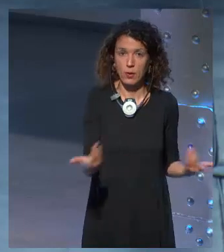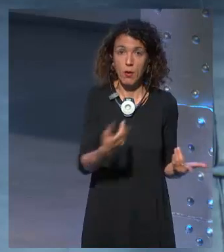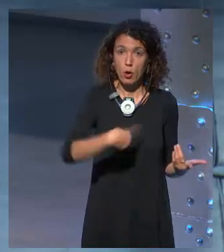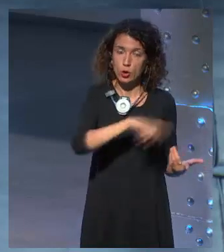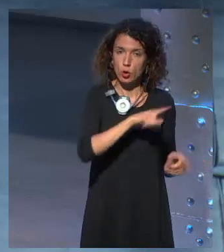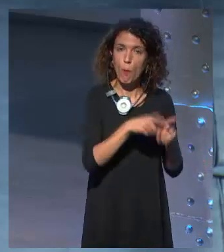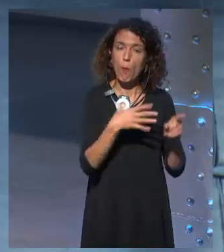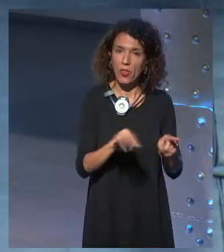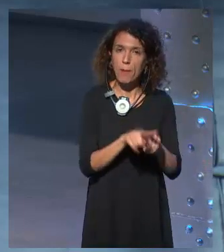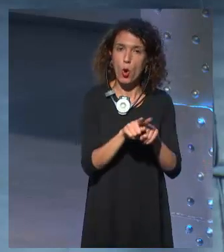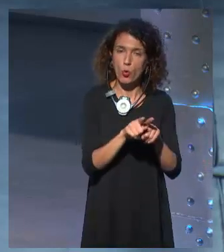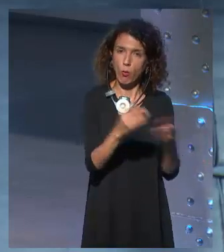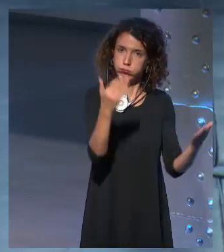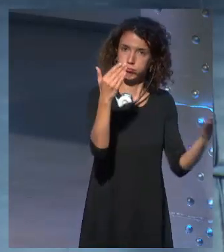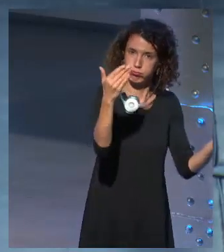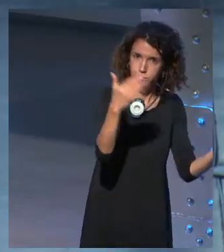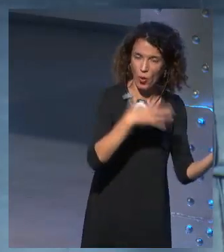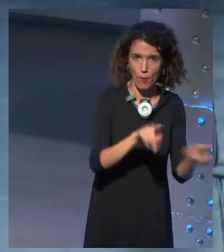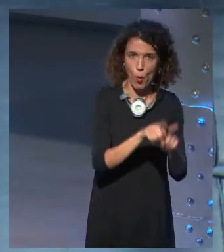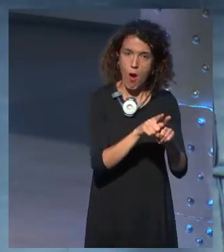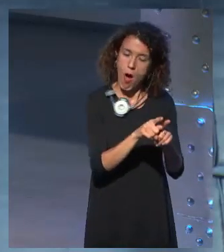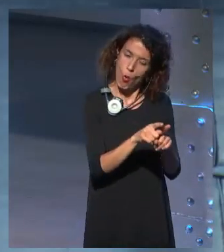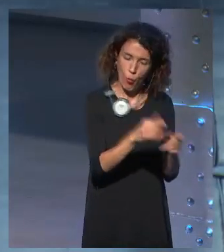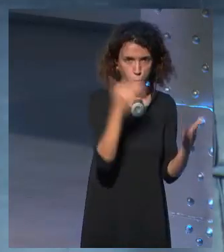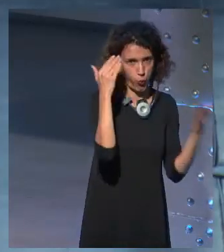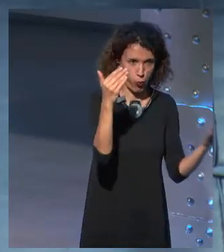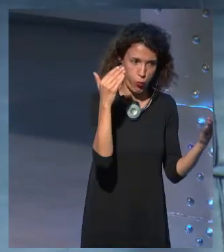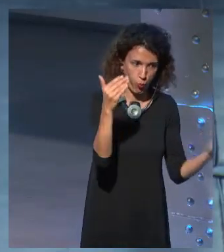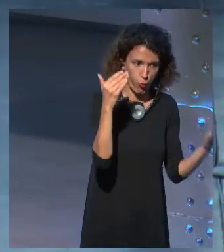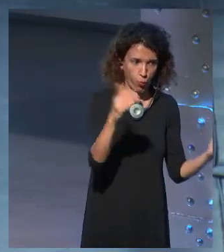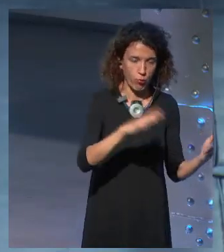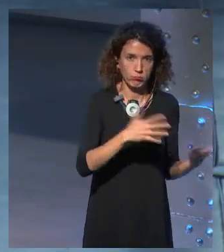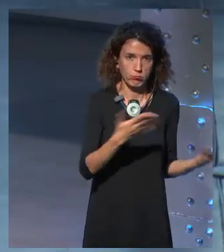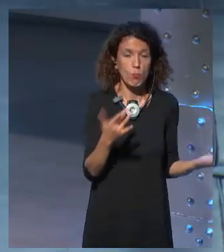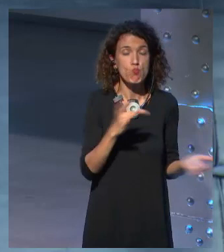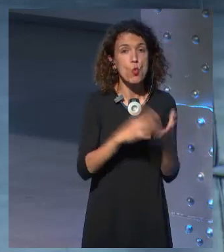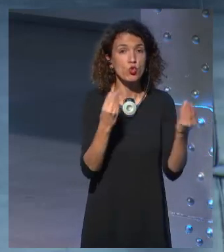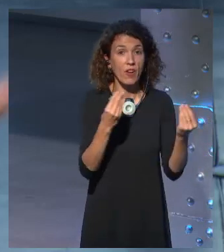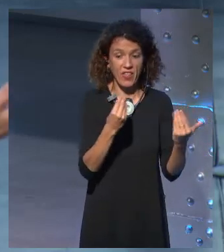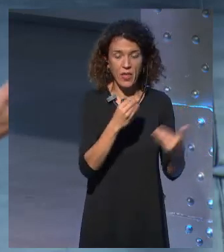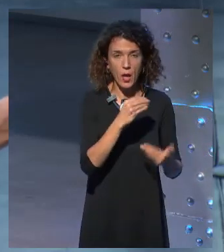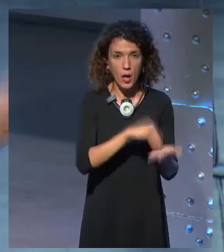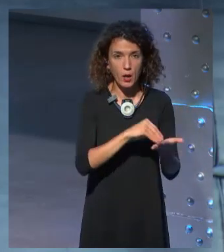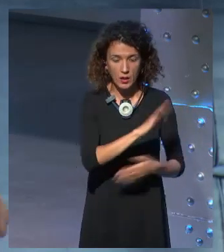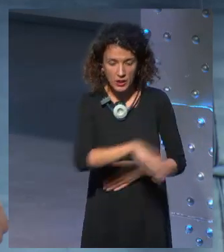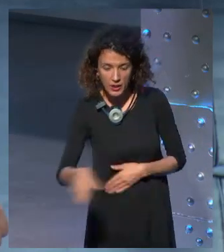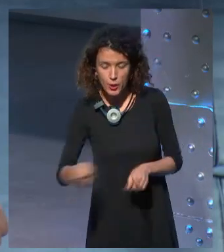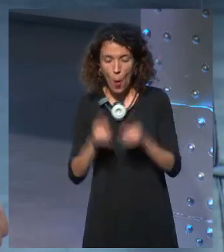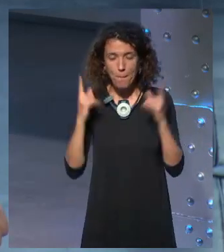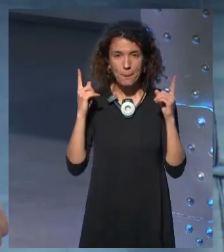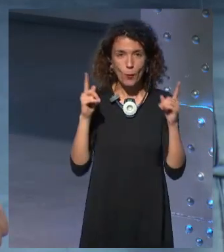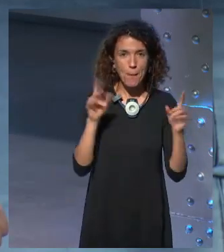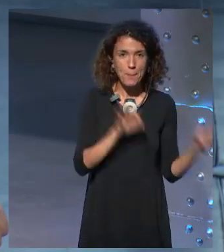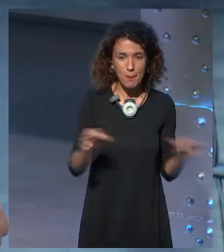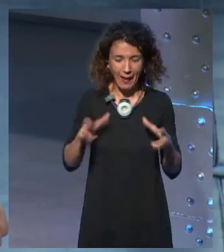will spend enormous, and our kids spend enormous amounts of time preparing for. So my son is in a play